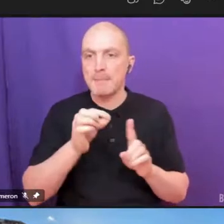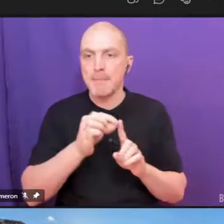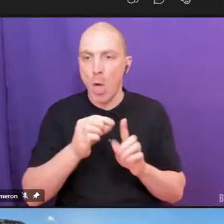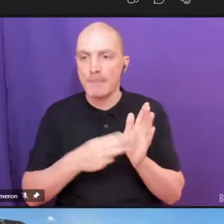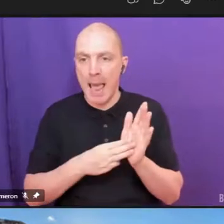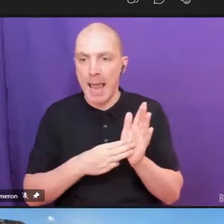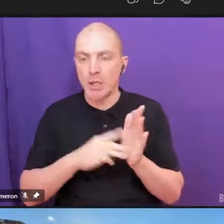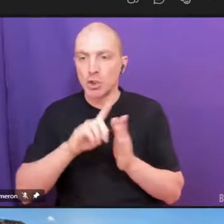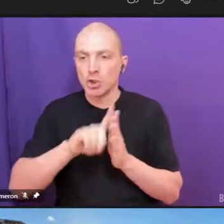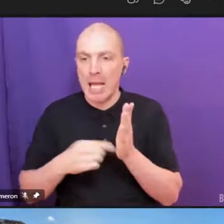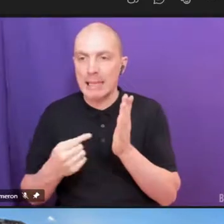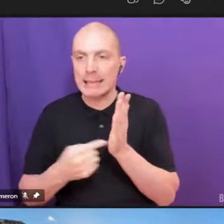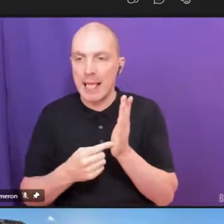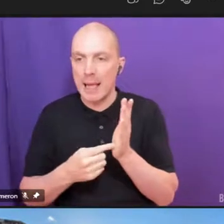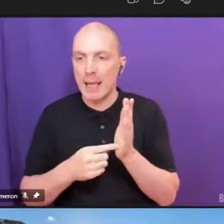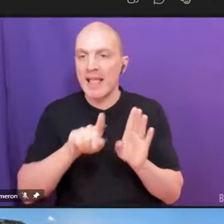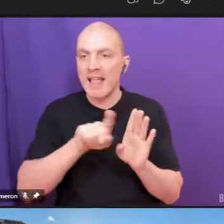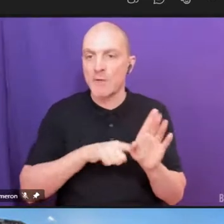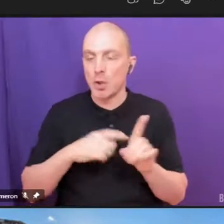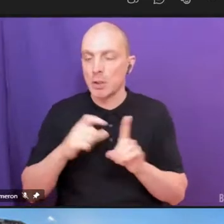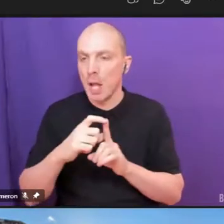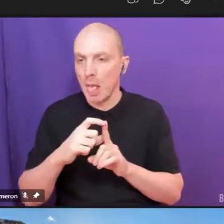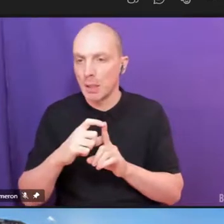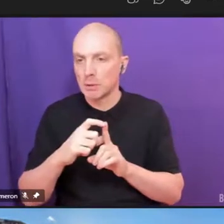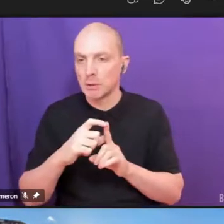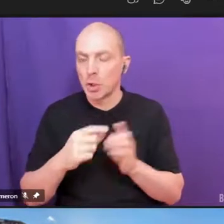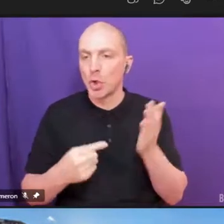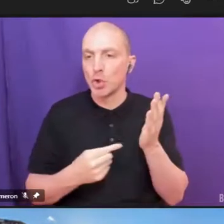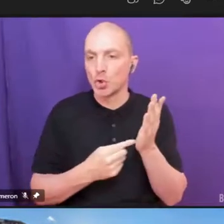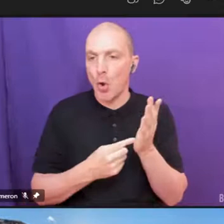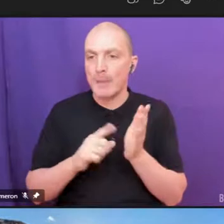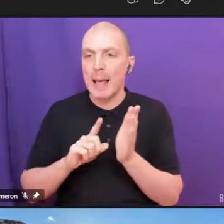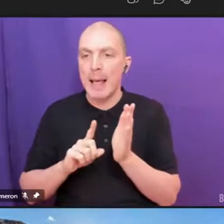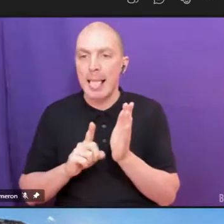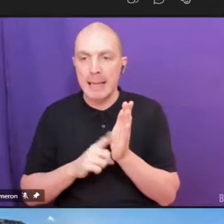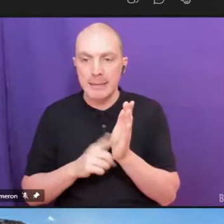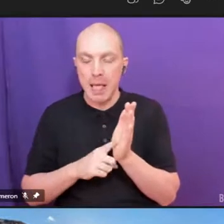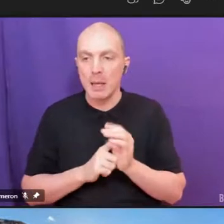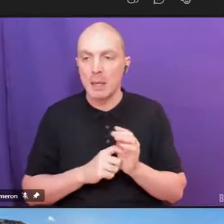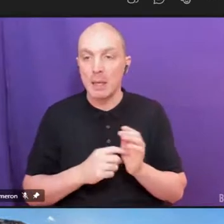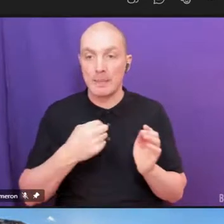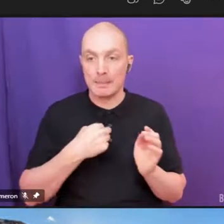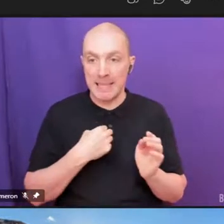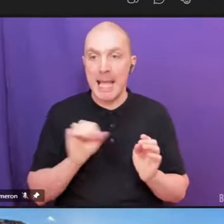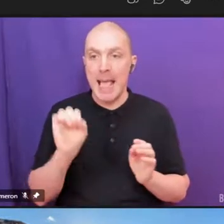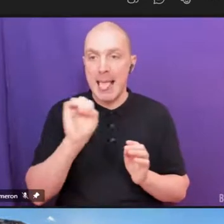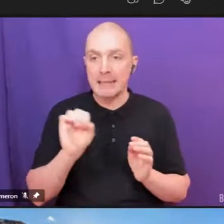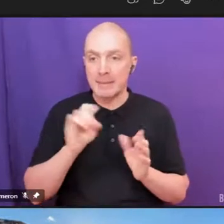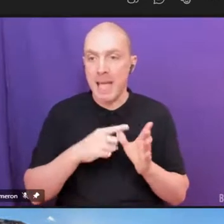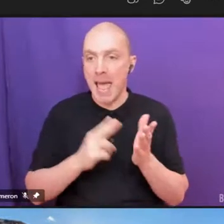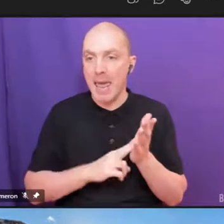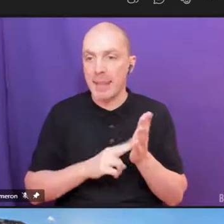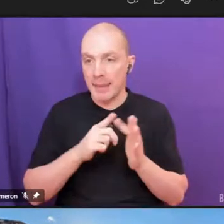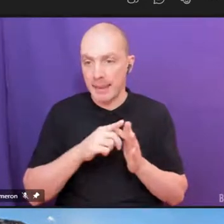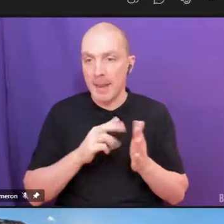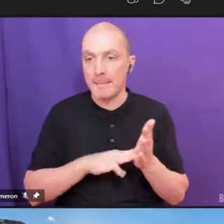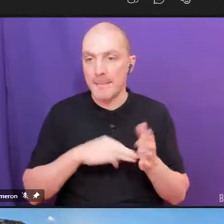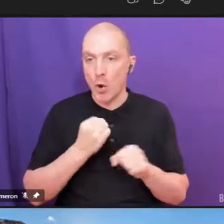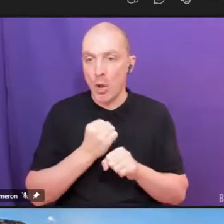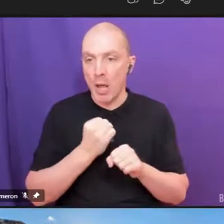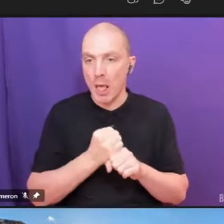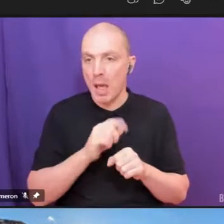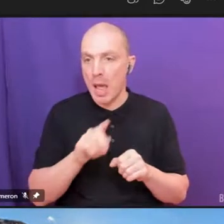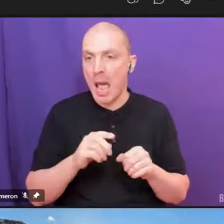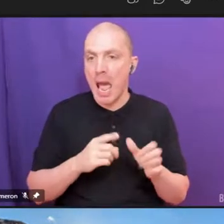Taylor, Yvonne Douglas, Tom Little, myself, Elizabeth Ann McGonigal and Angela Norris from